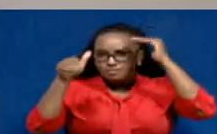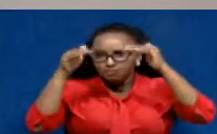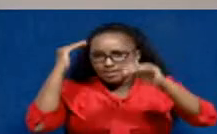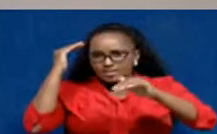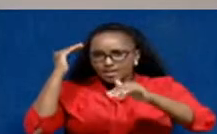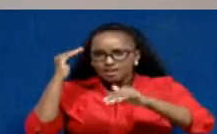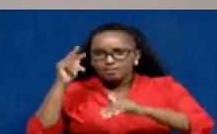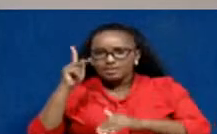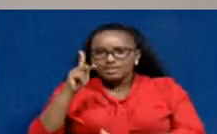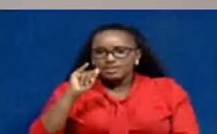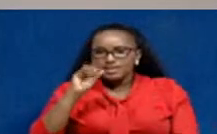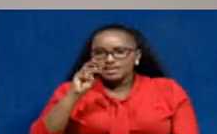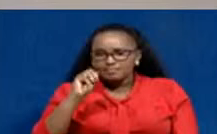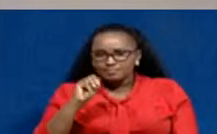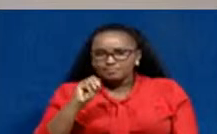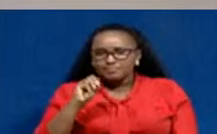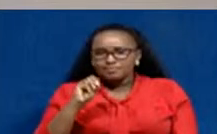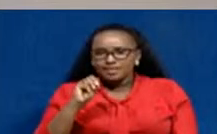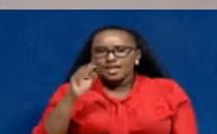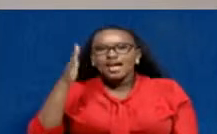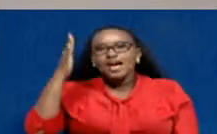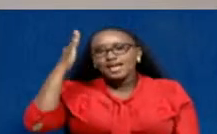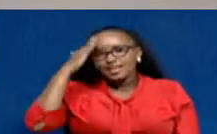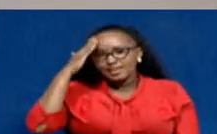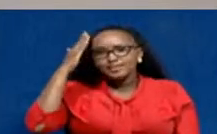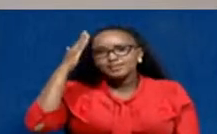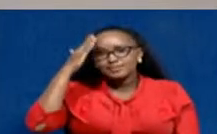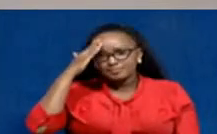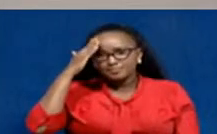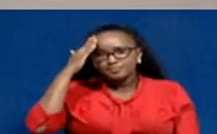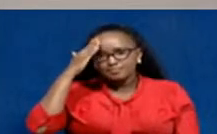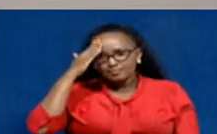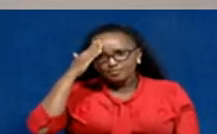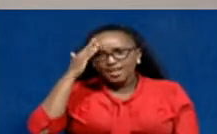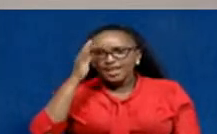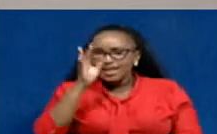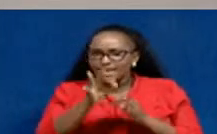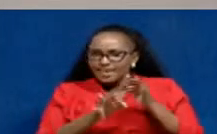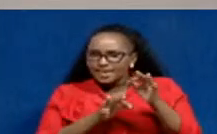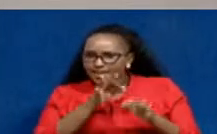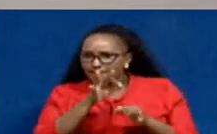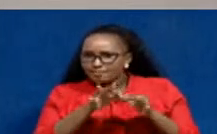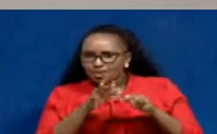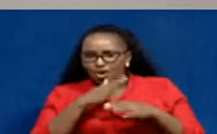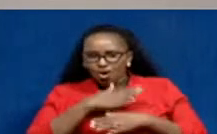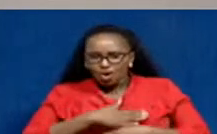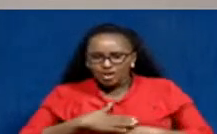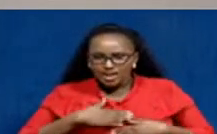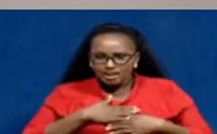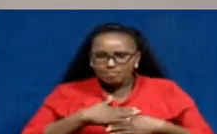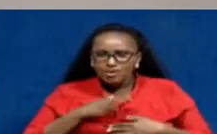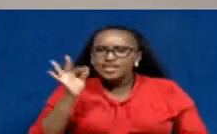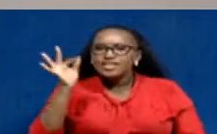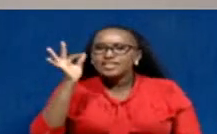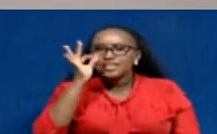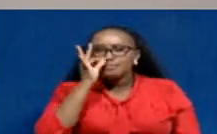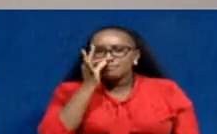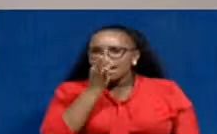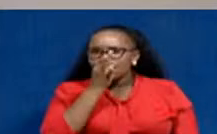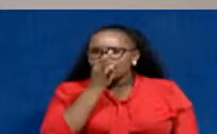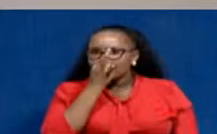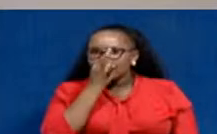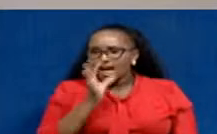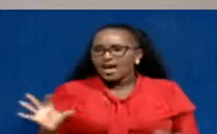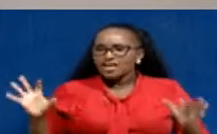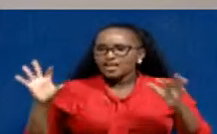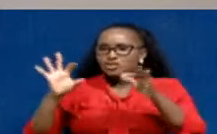Keith Ingram, noted, "If Honorable Mwai Kibaki had